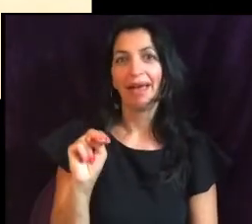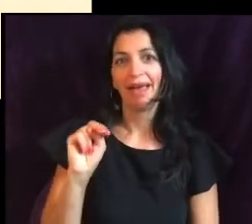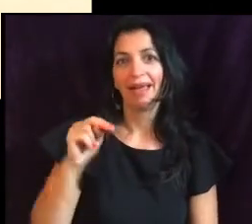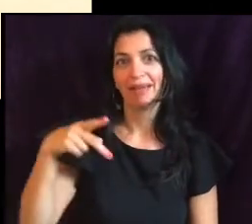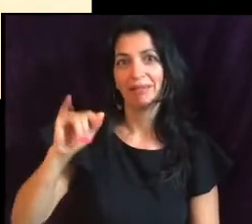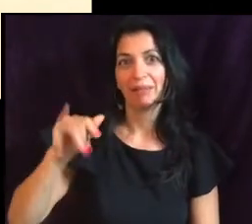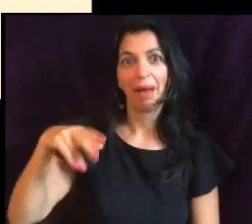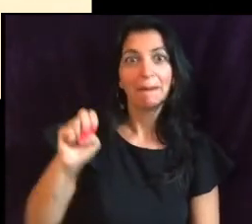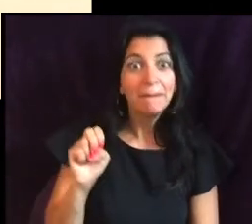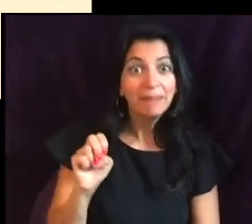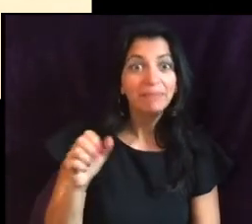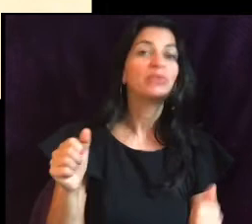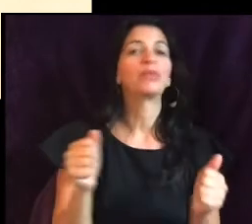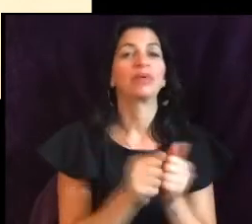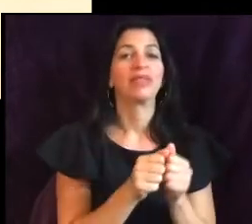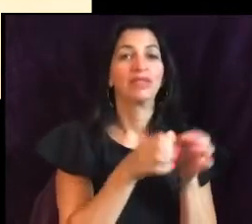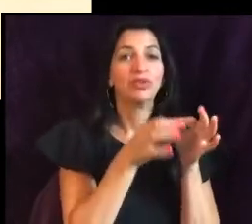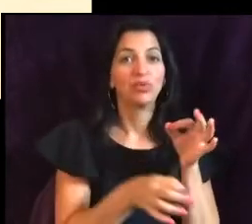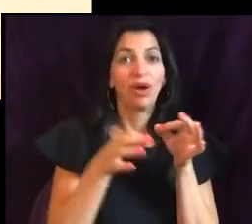create music.